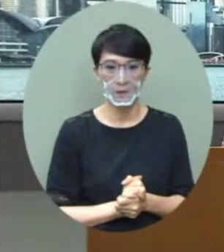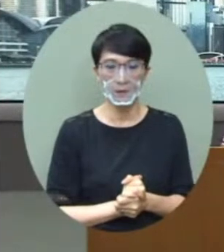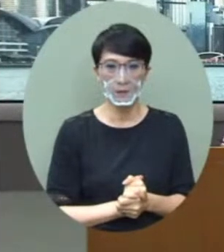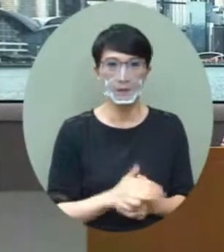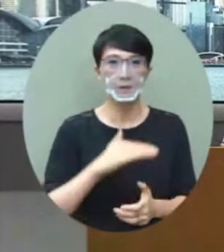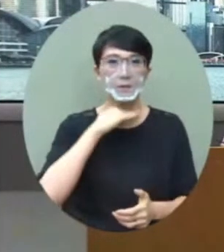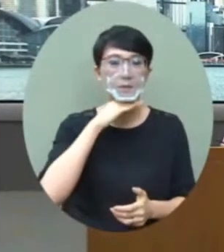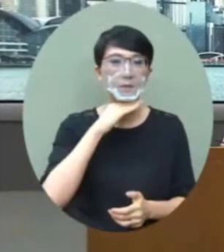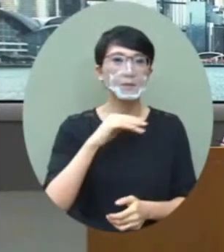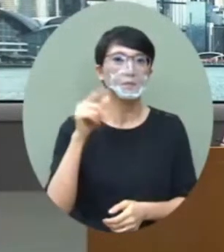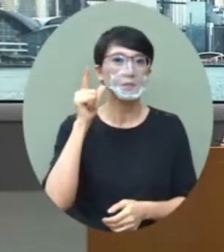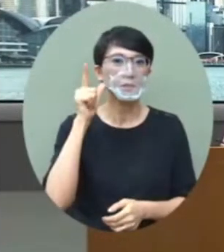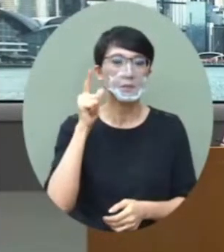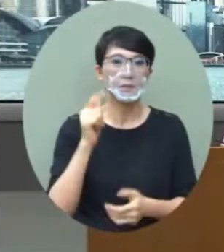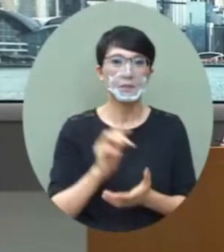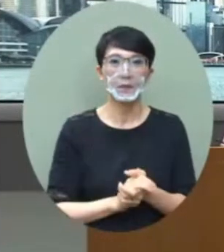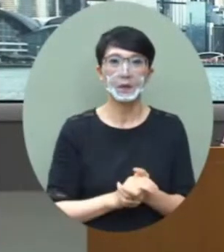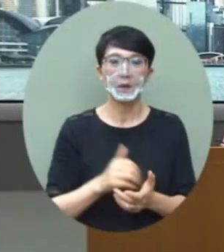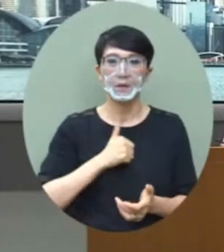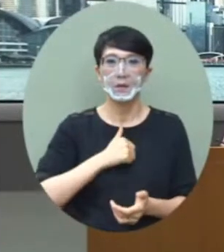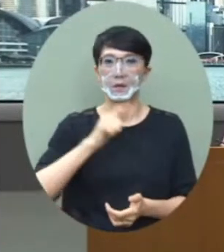specifications for the